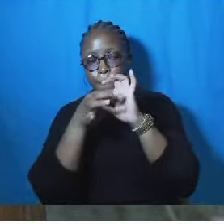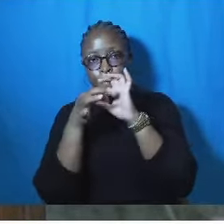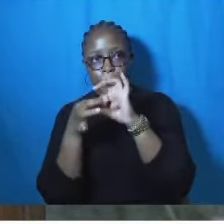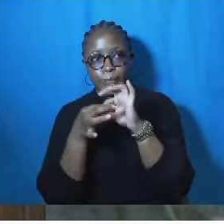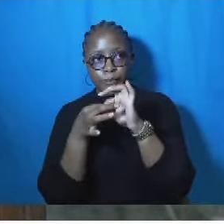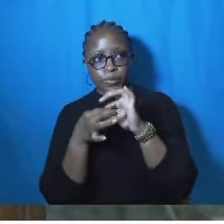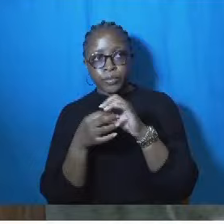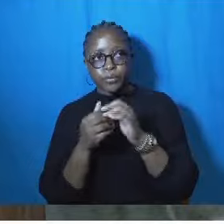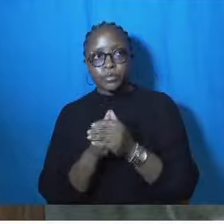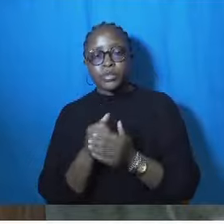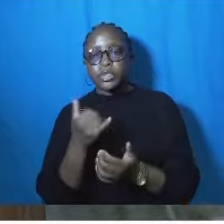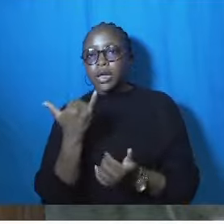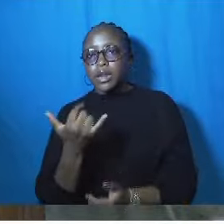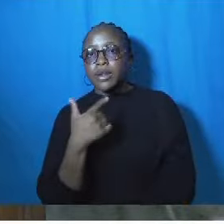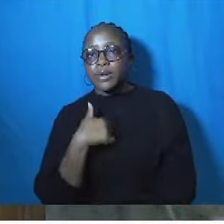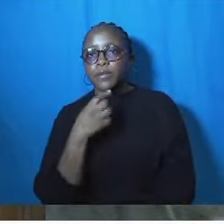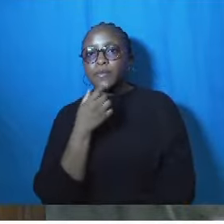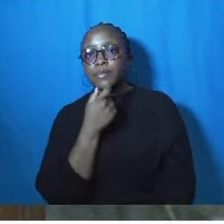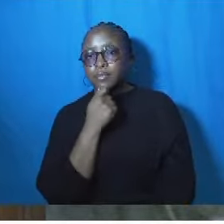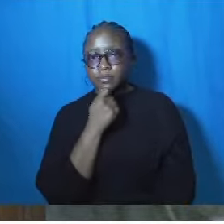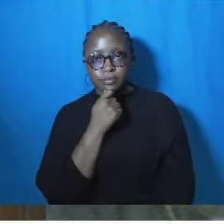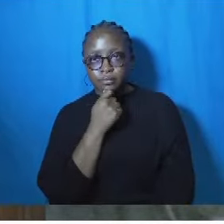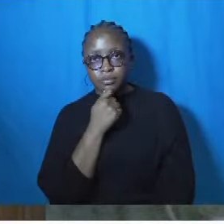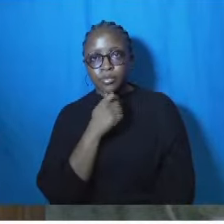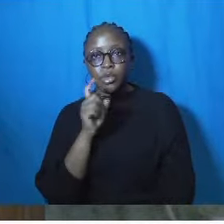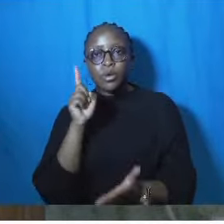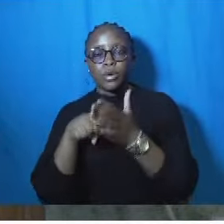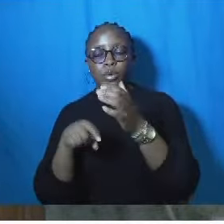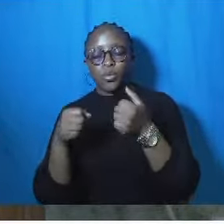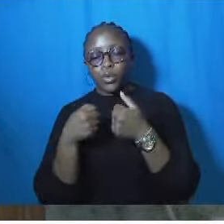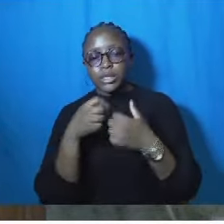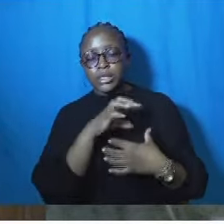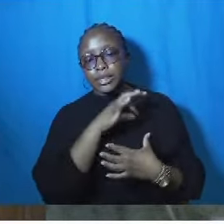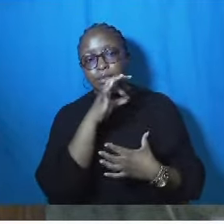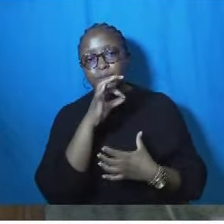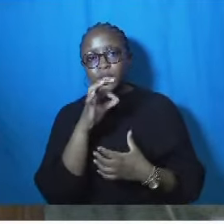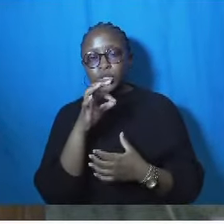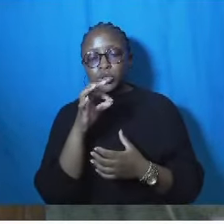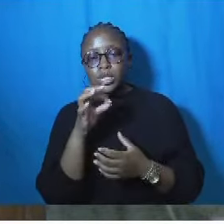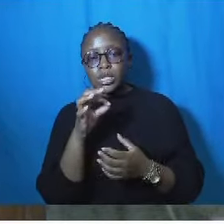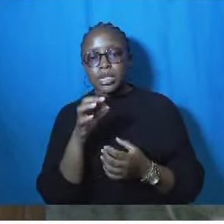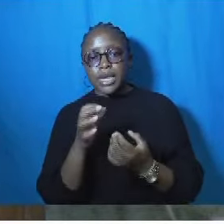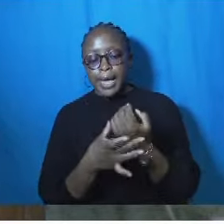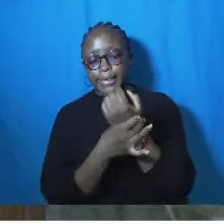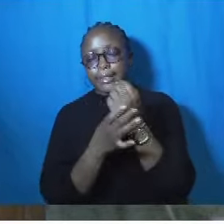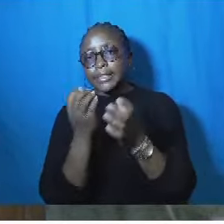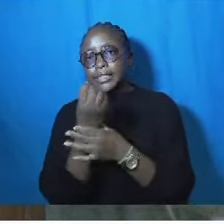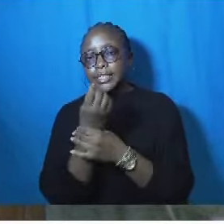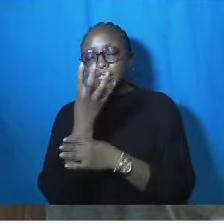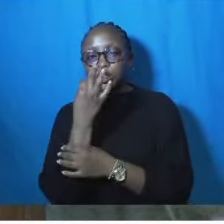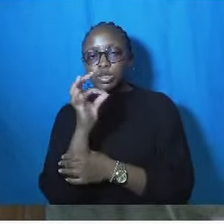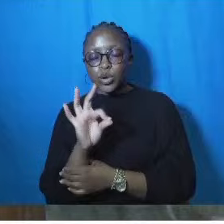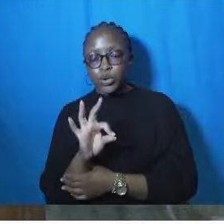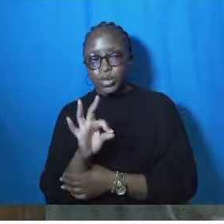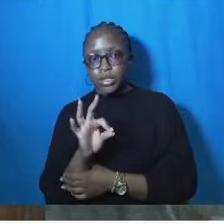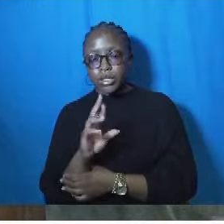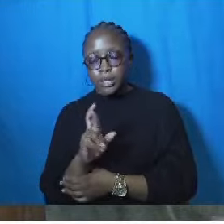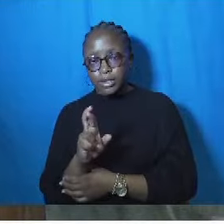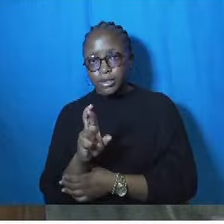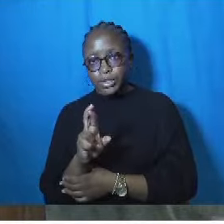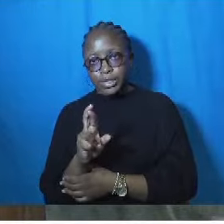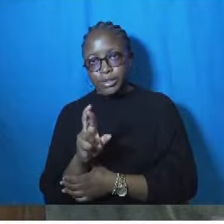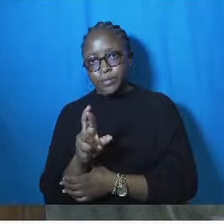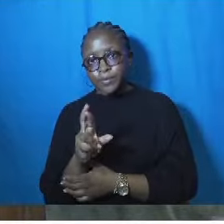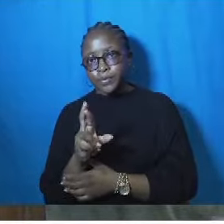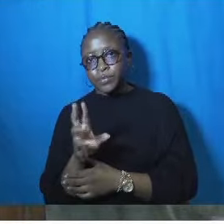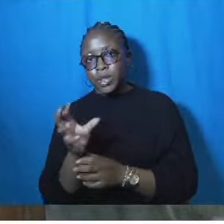I'm wondering, what spiritual doors or chains might our unity, you and I,